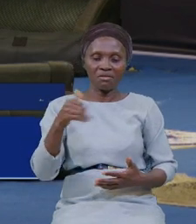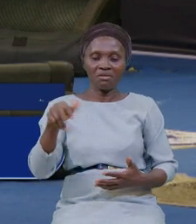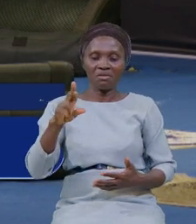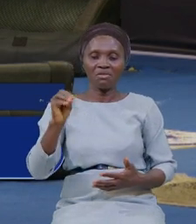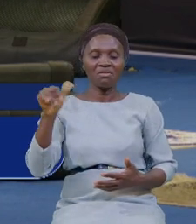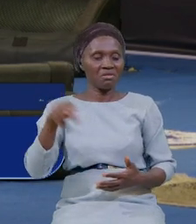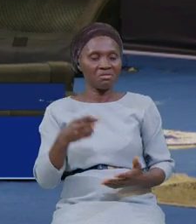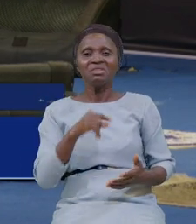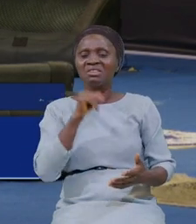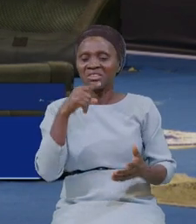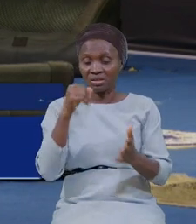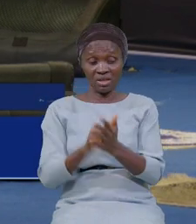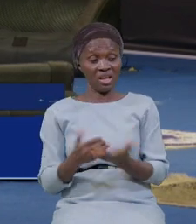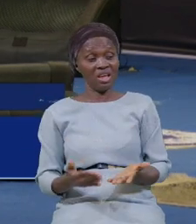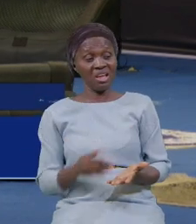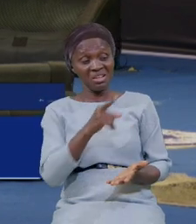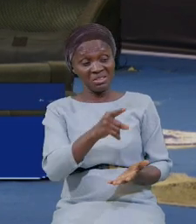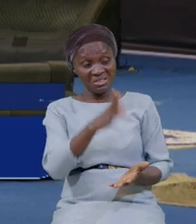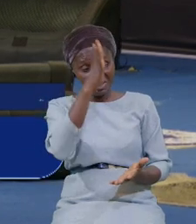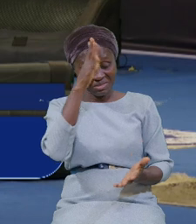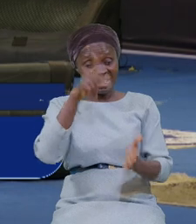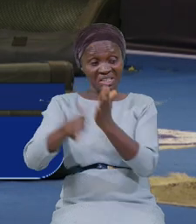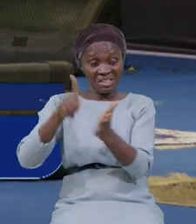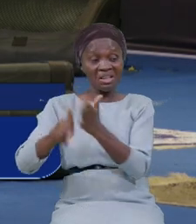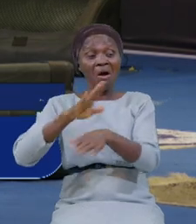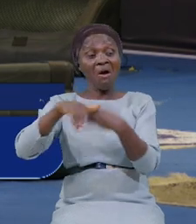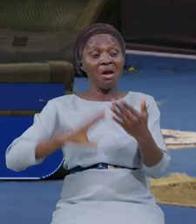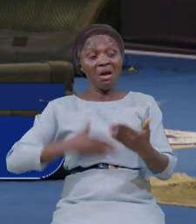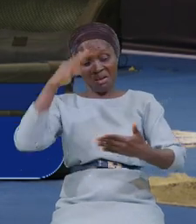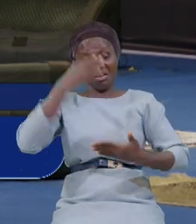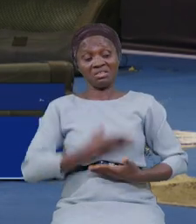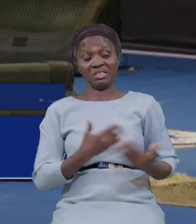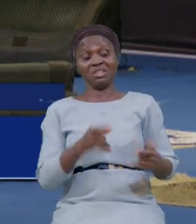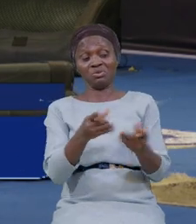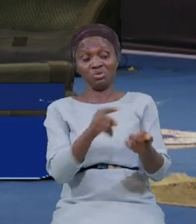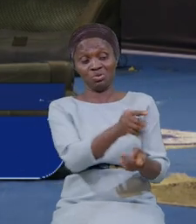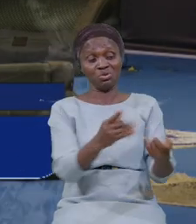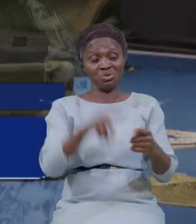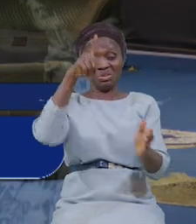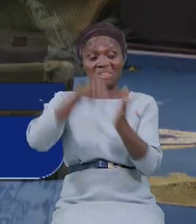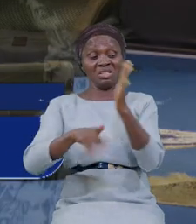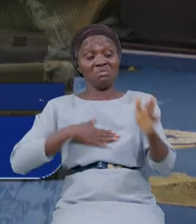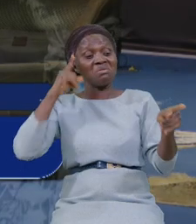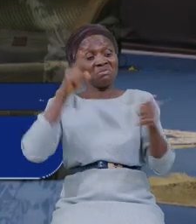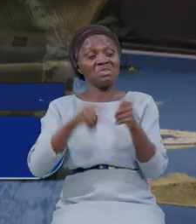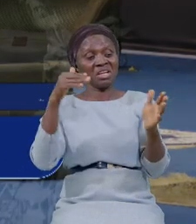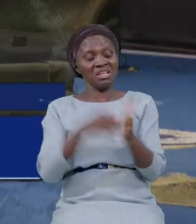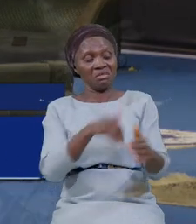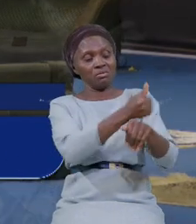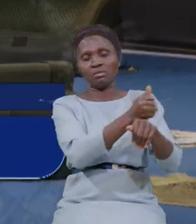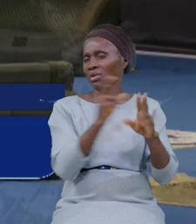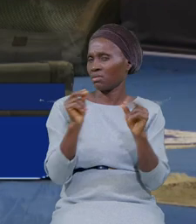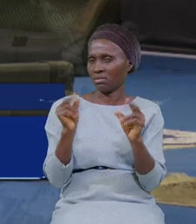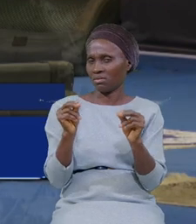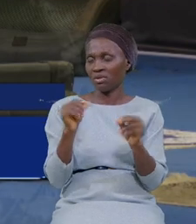want to kill? Okay, go ahead. God will judge you. Nothing like that. She kept her emotion